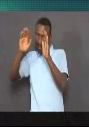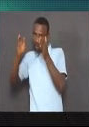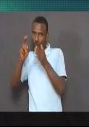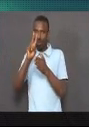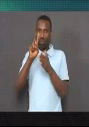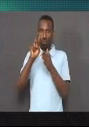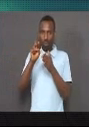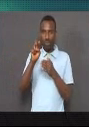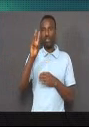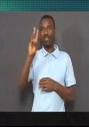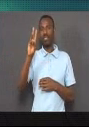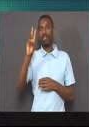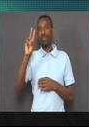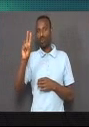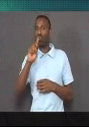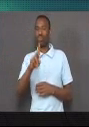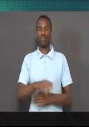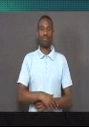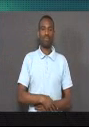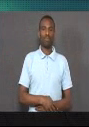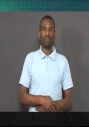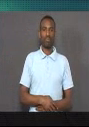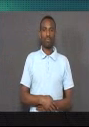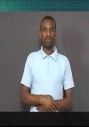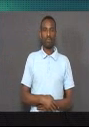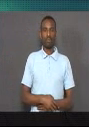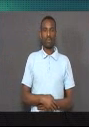0.16 times the cosine of